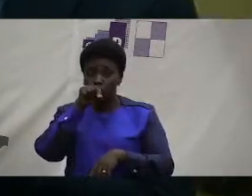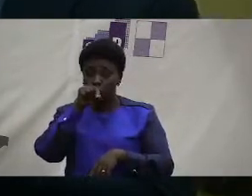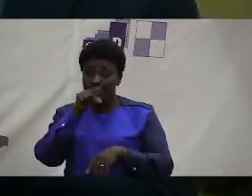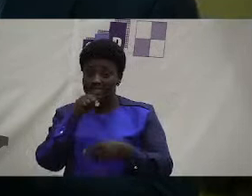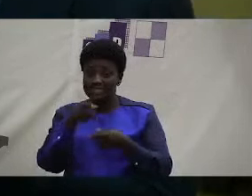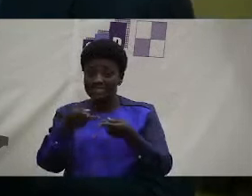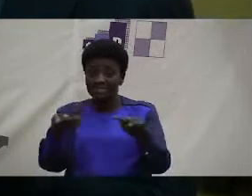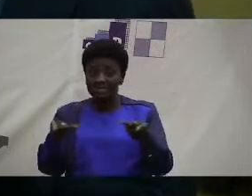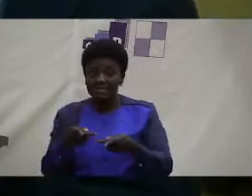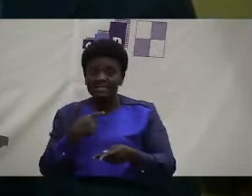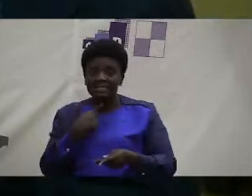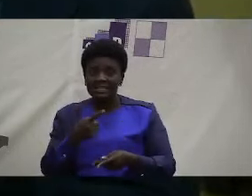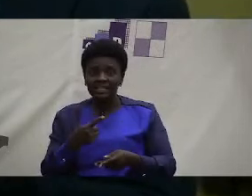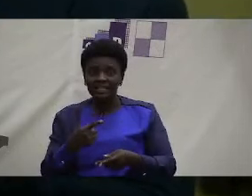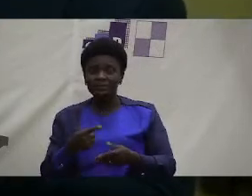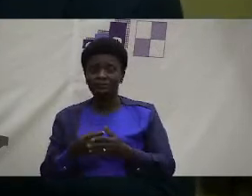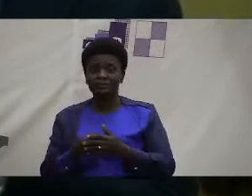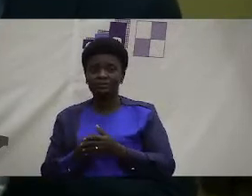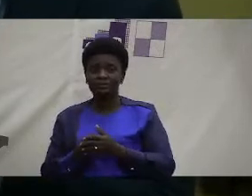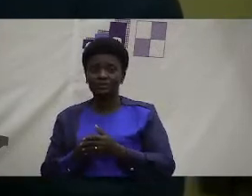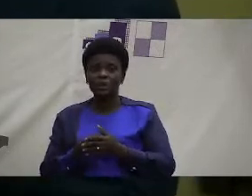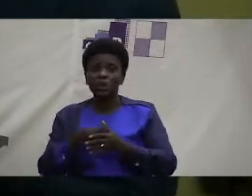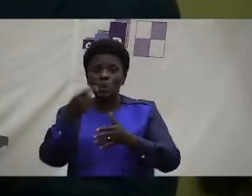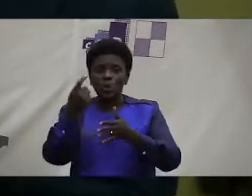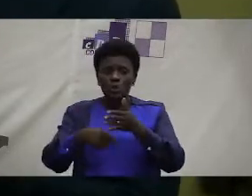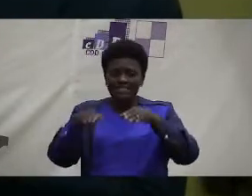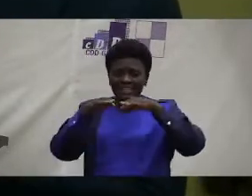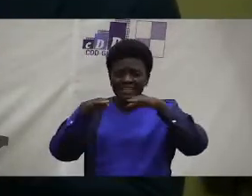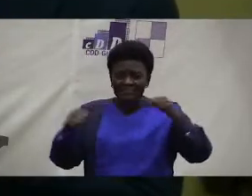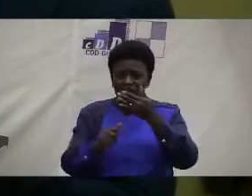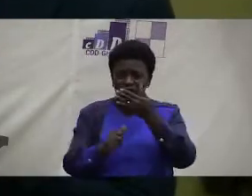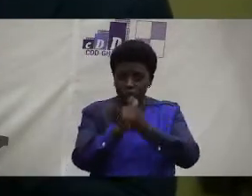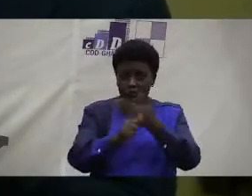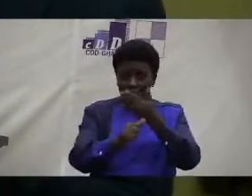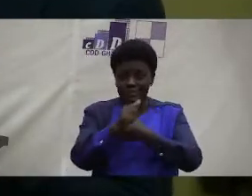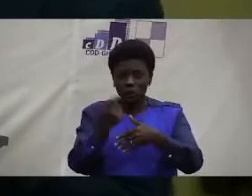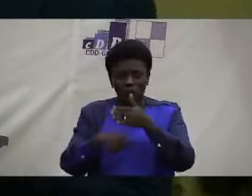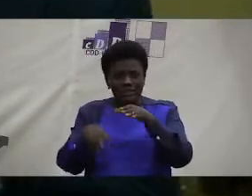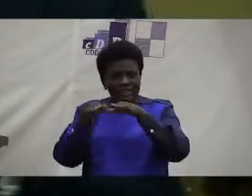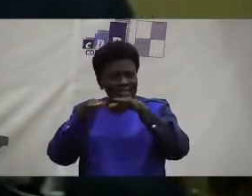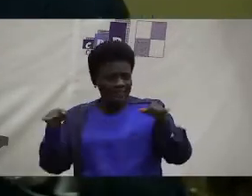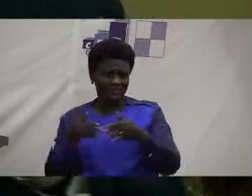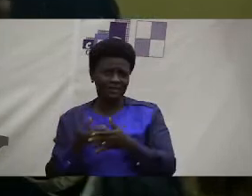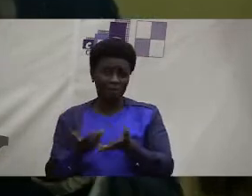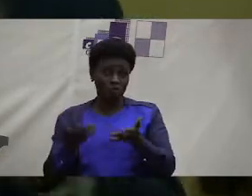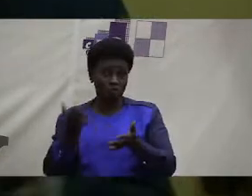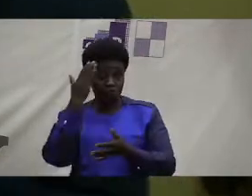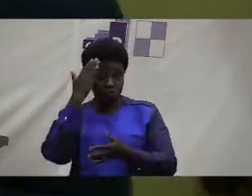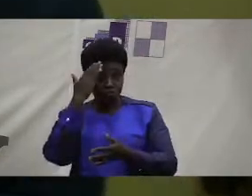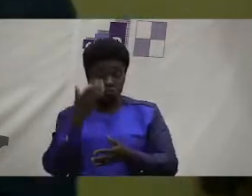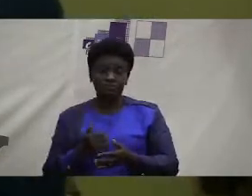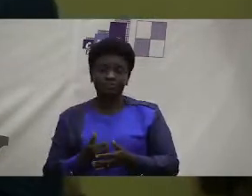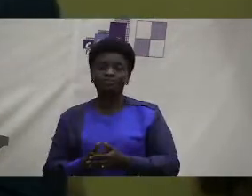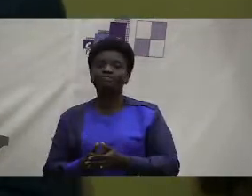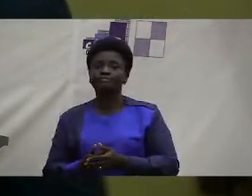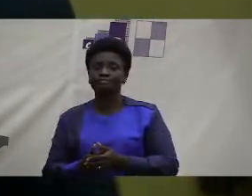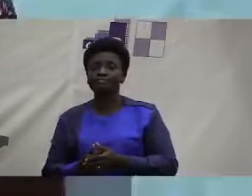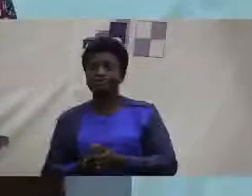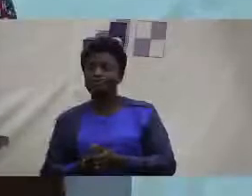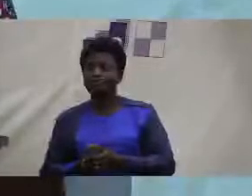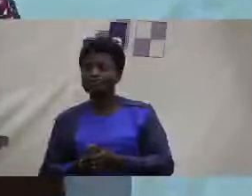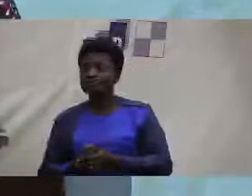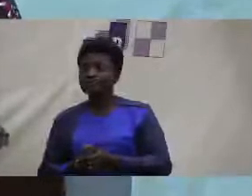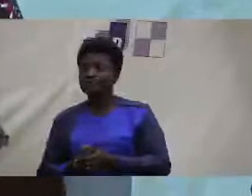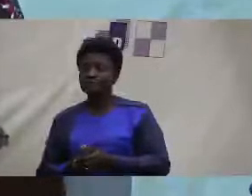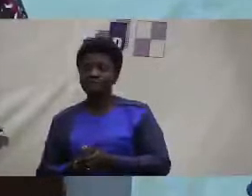telling us where Twitter is likely to go. Okay. What is the level of threat? I just don't want us to speak in vacuum. Okay. And if the minister will be kind to help. Okay, thank